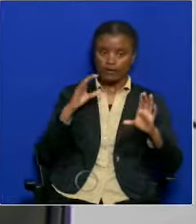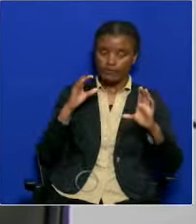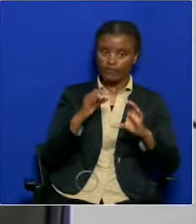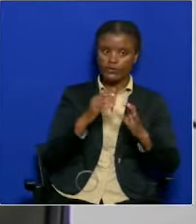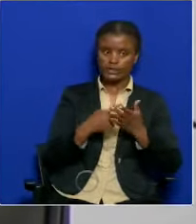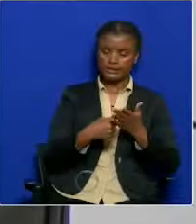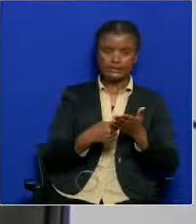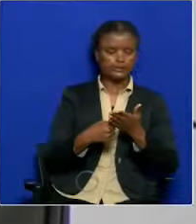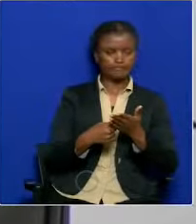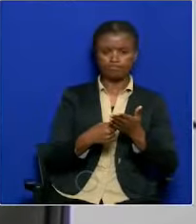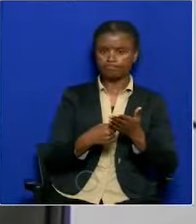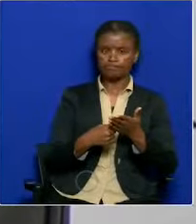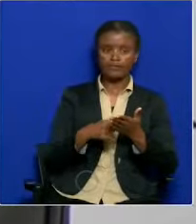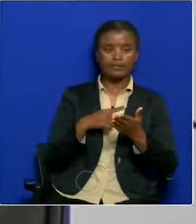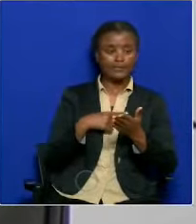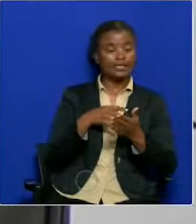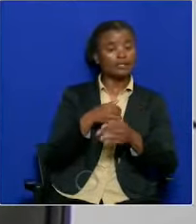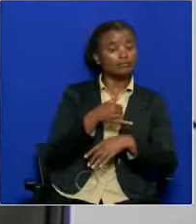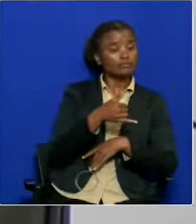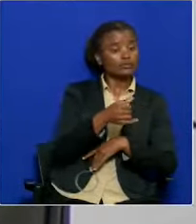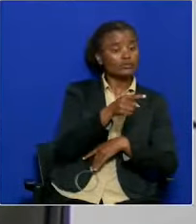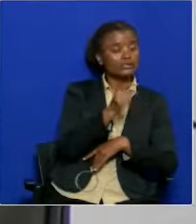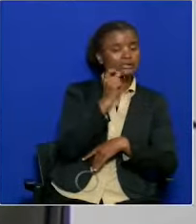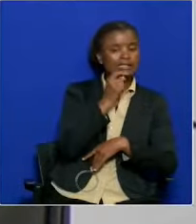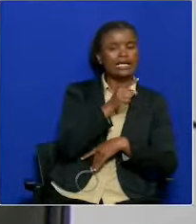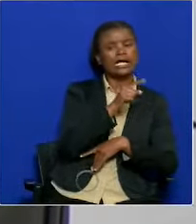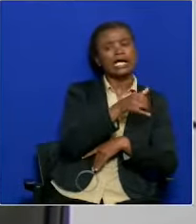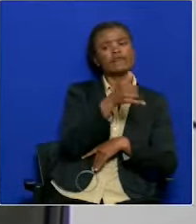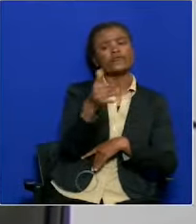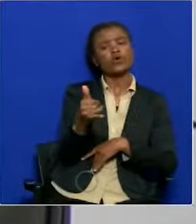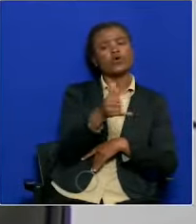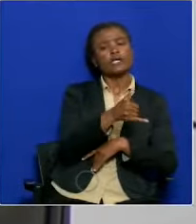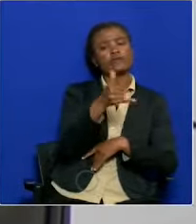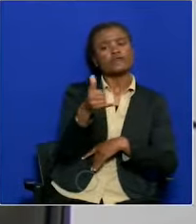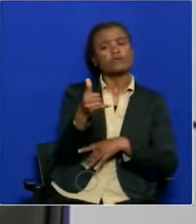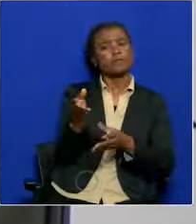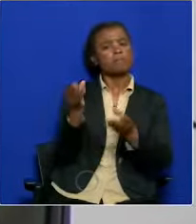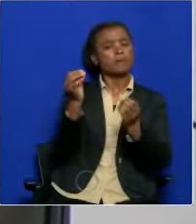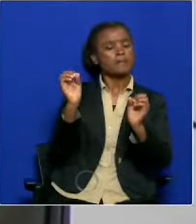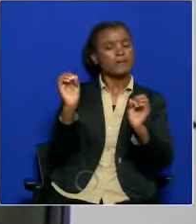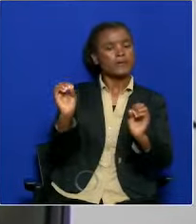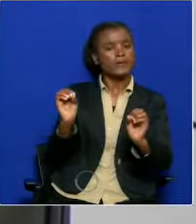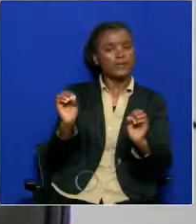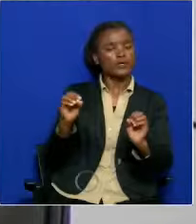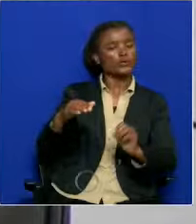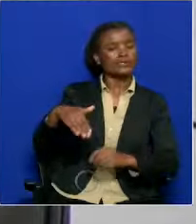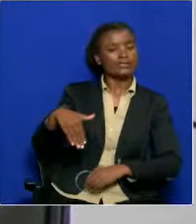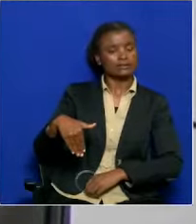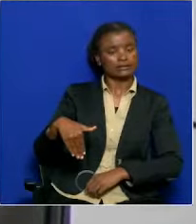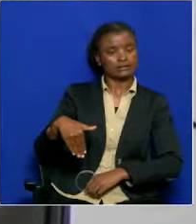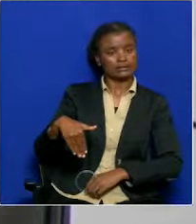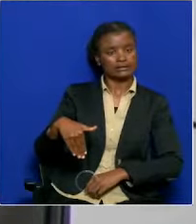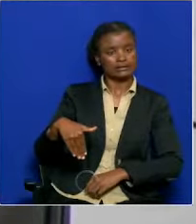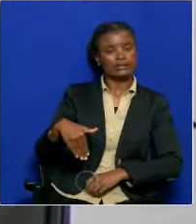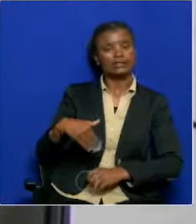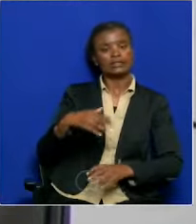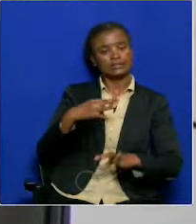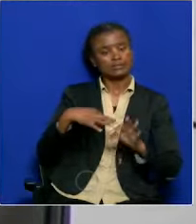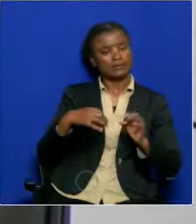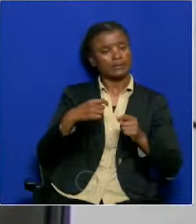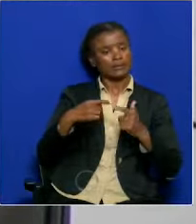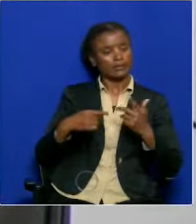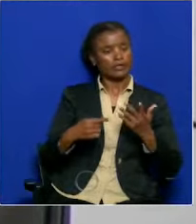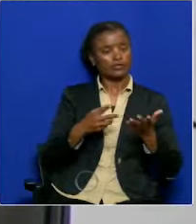I phone, he not yet found the people and so forth and so forth. But that is what happened.